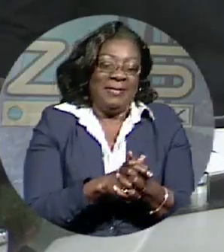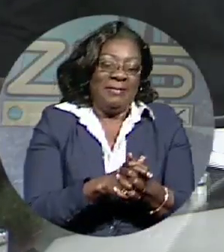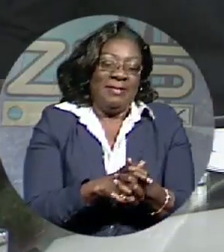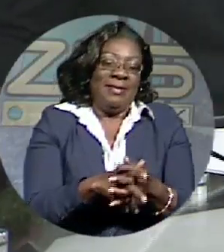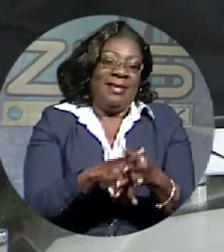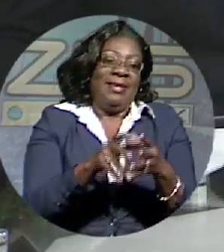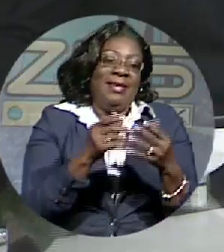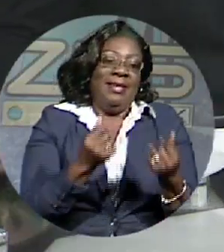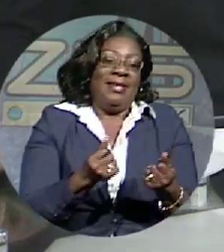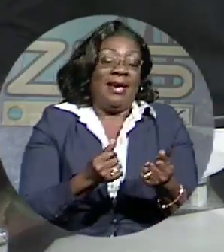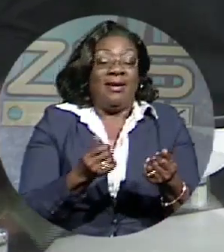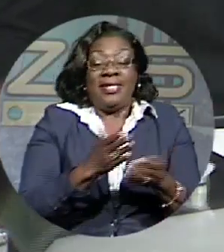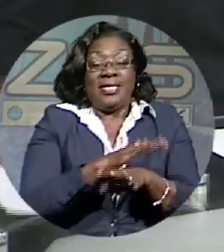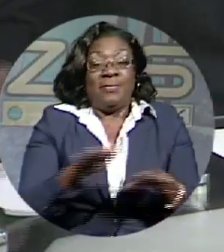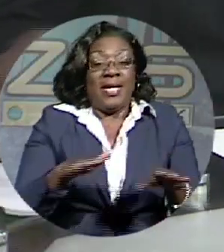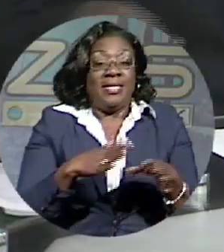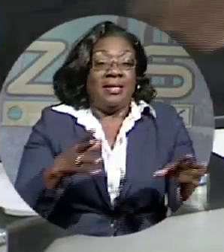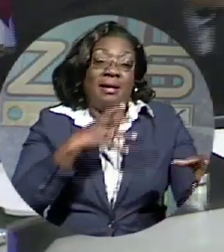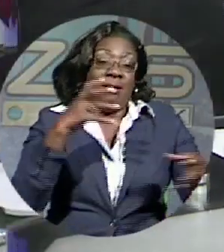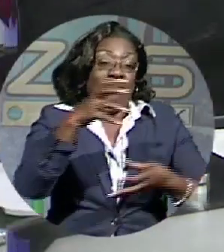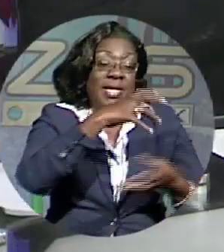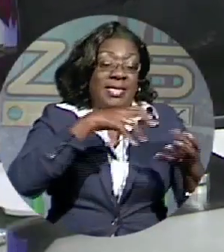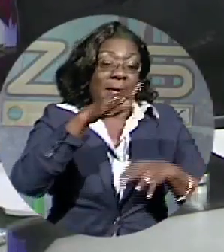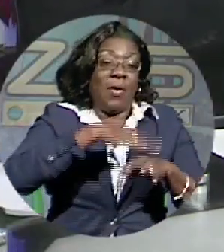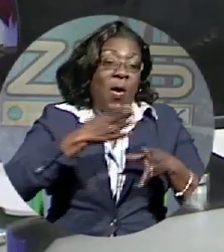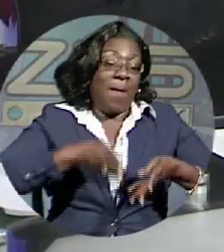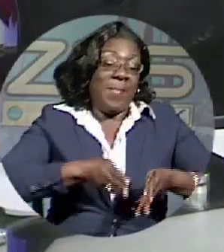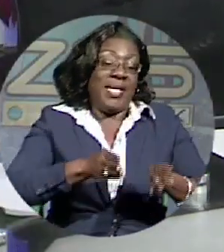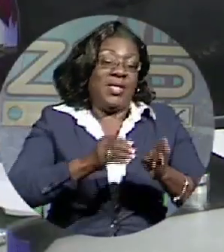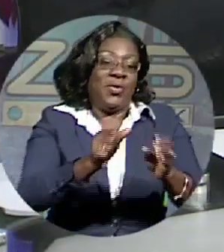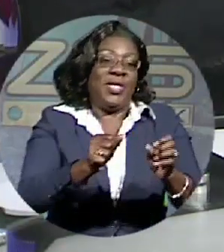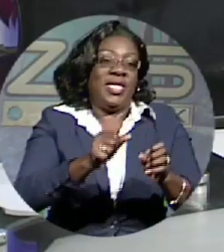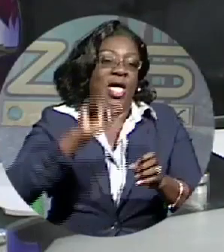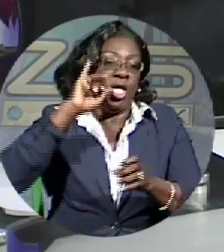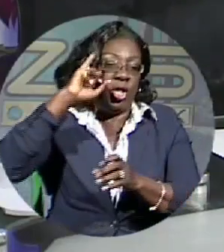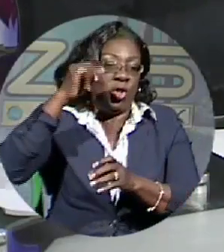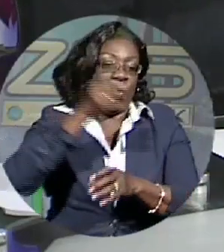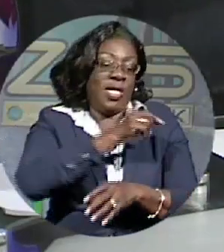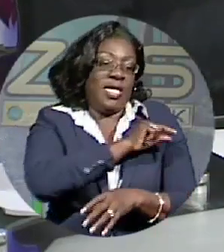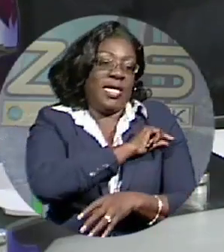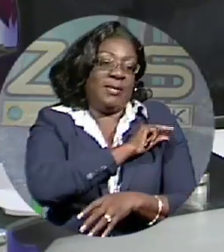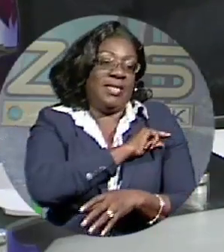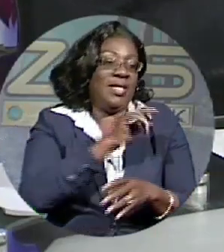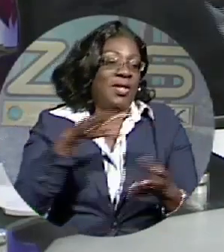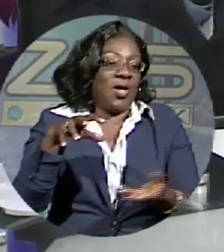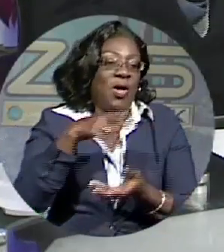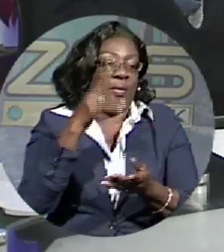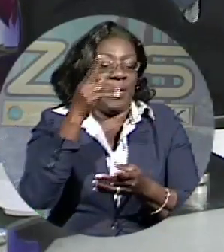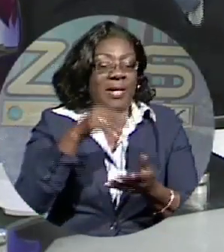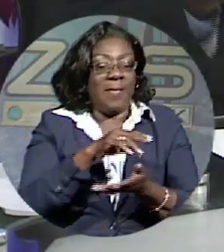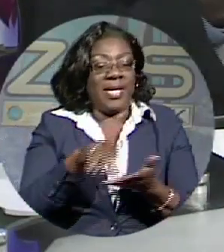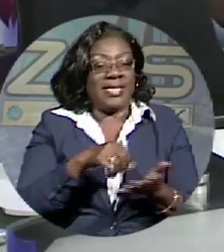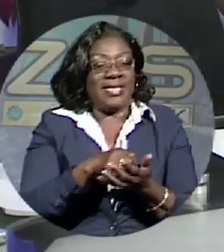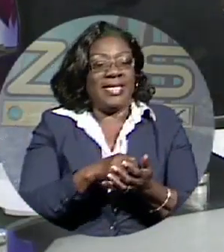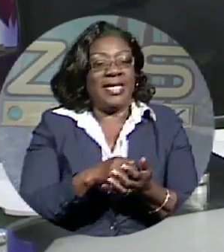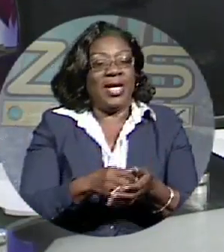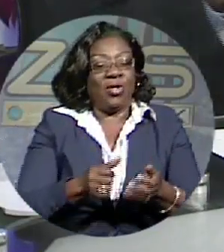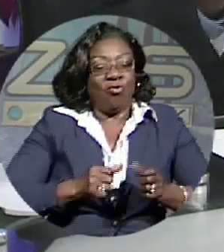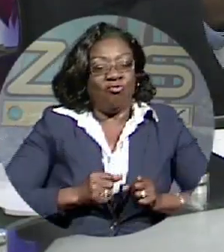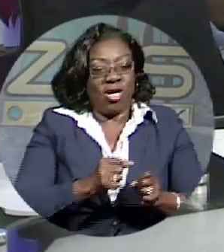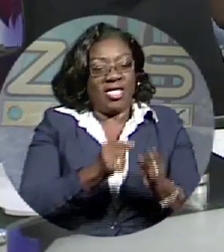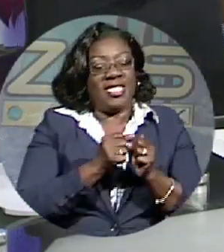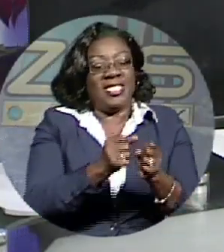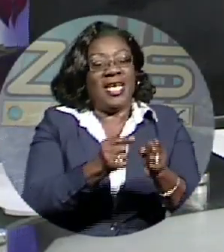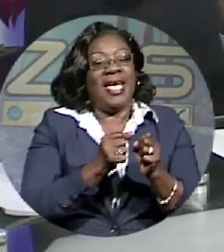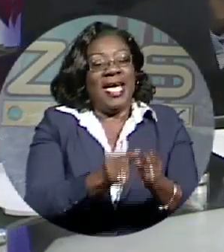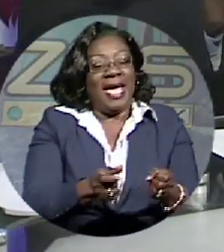Now, despite the controversy on Bay, our Junkanoo Voyager, Julian Gibson, didn't get caught up in the mix. That's right. He got to rush